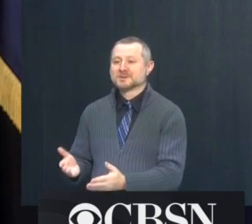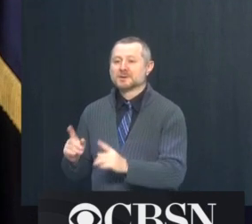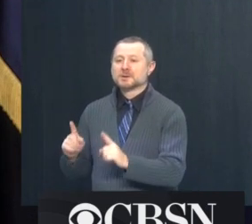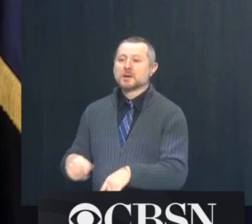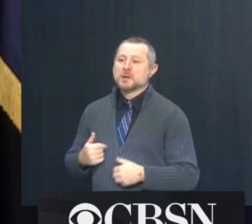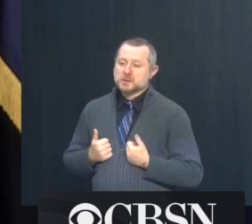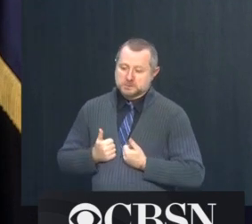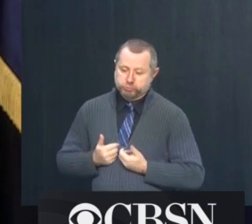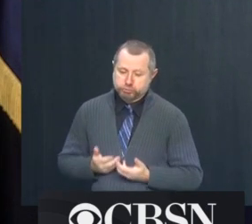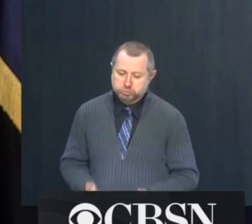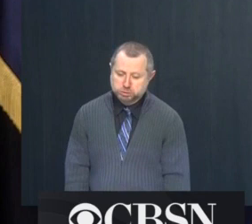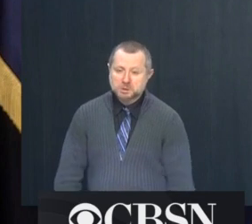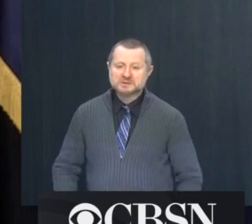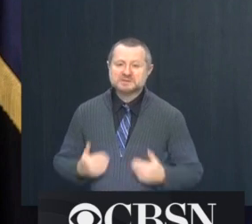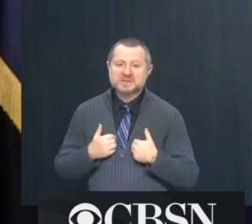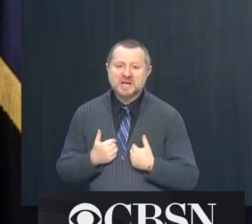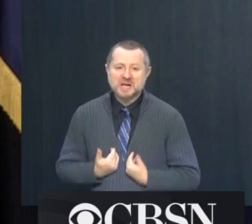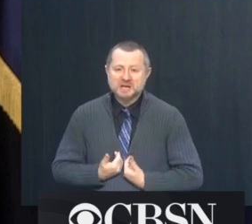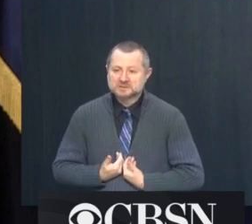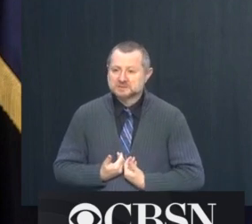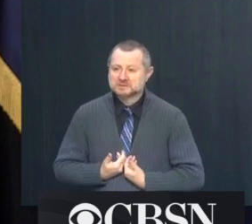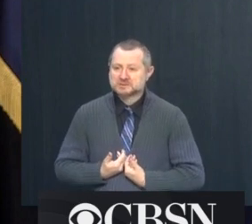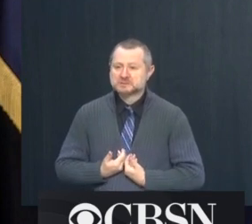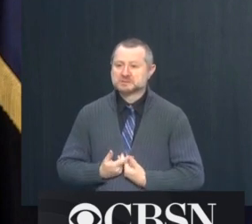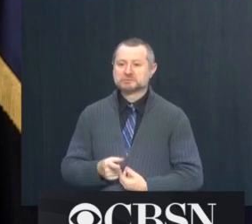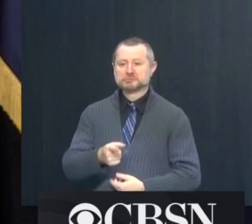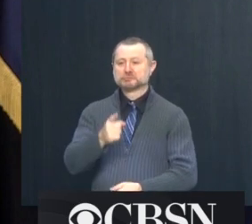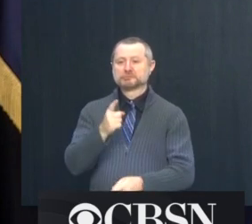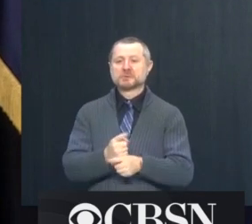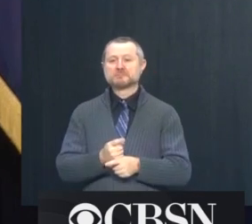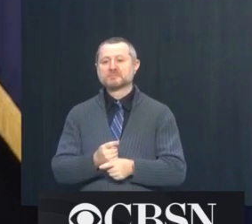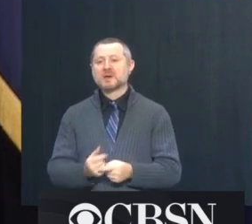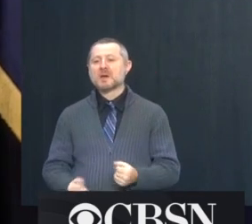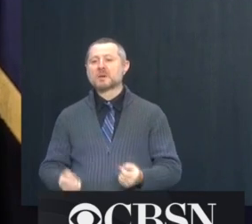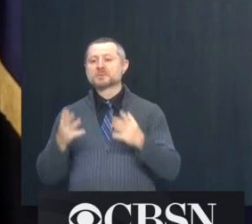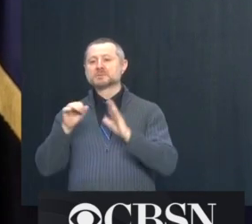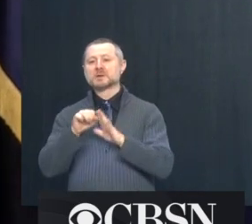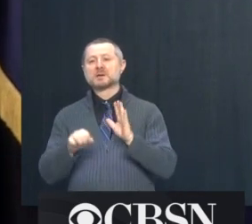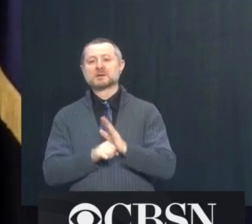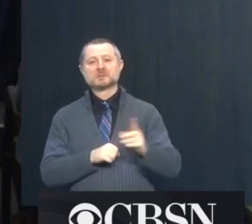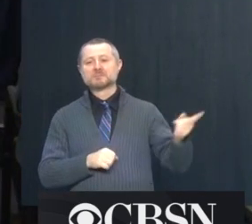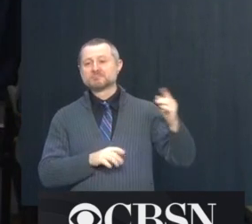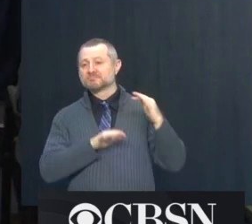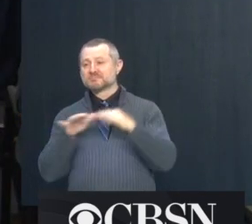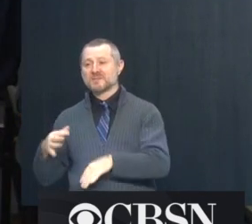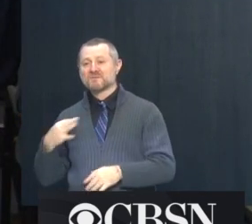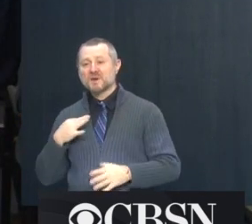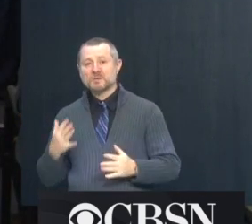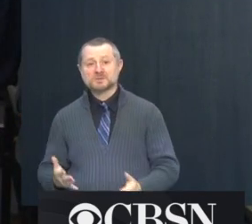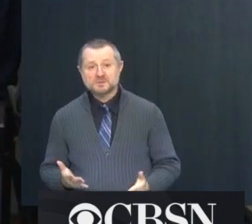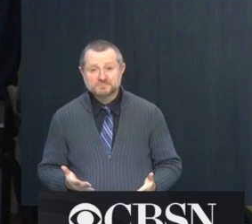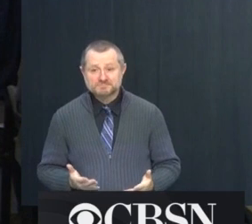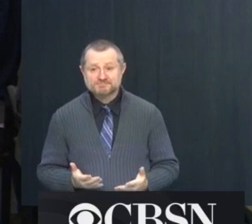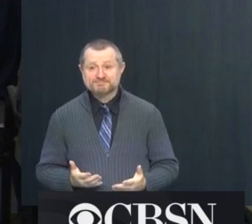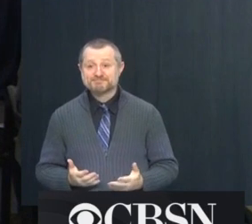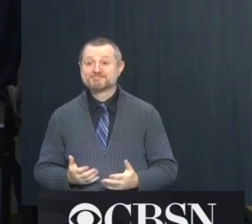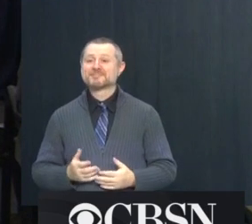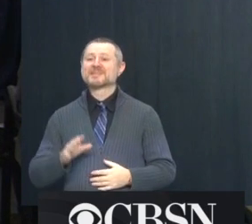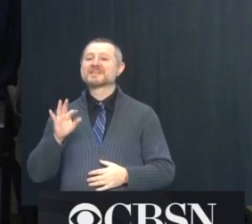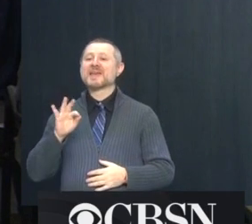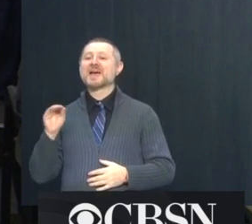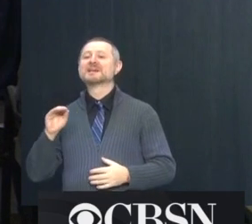And you're right. We had, how many came in nationwide, volunteers? More than 90,000.